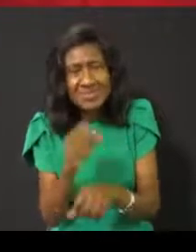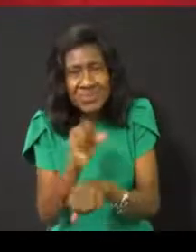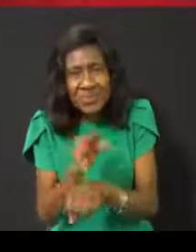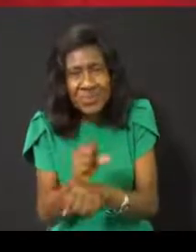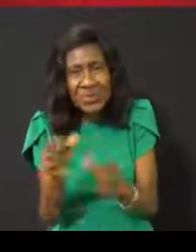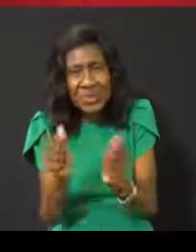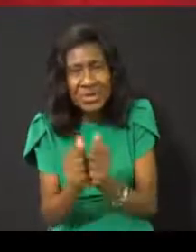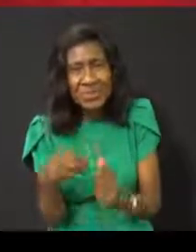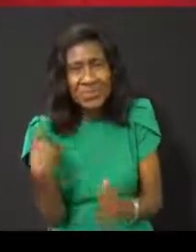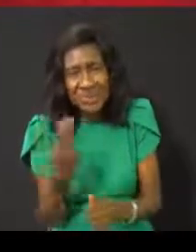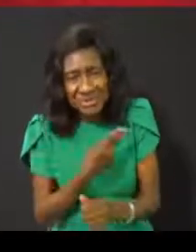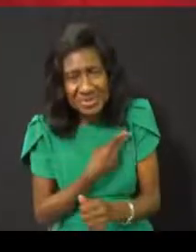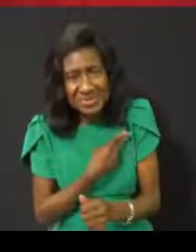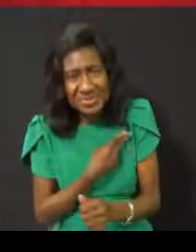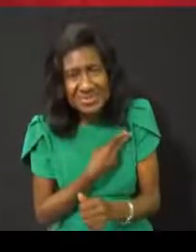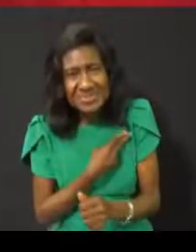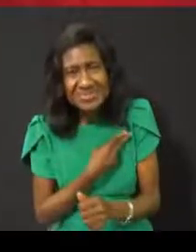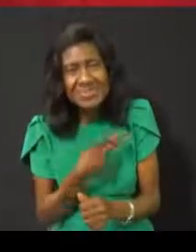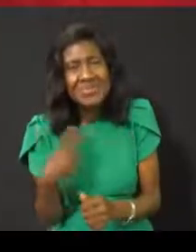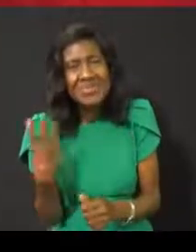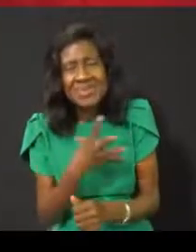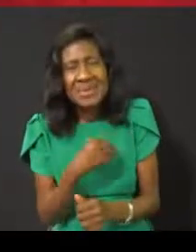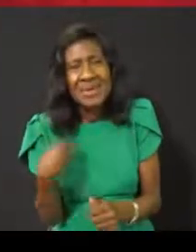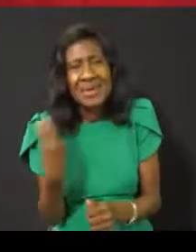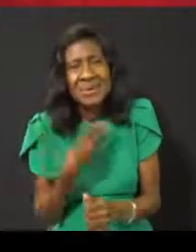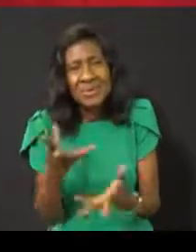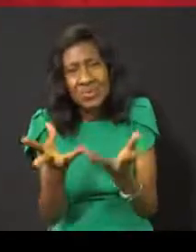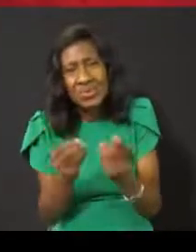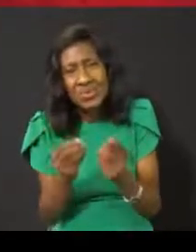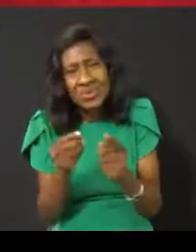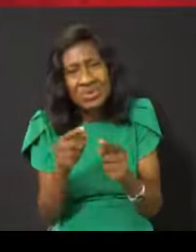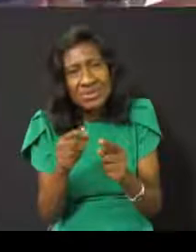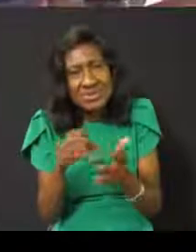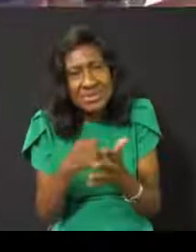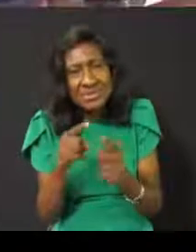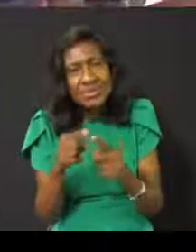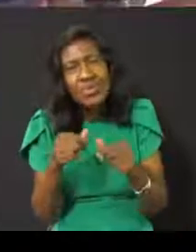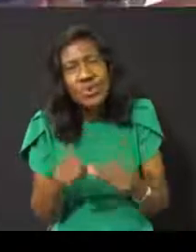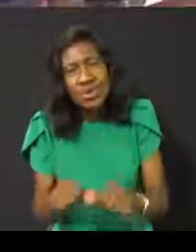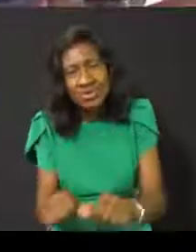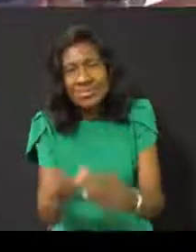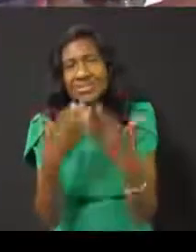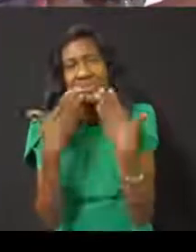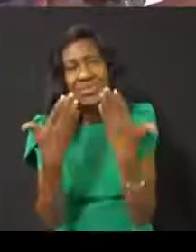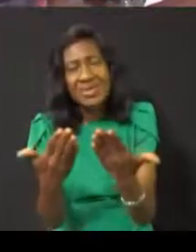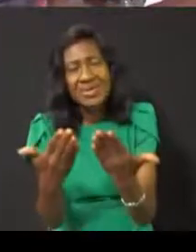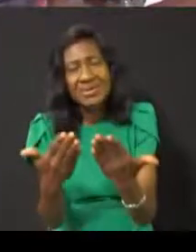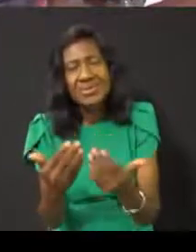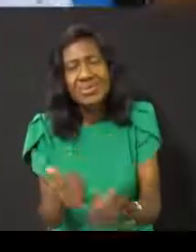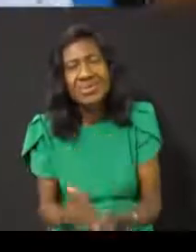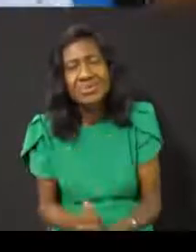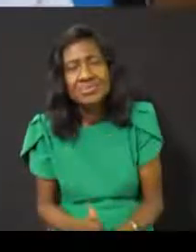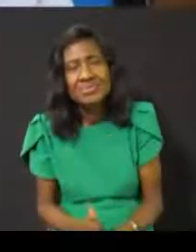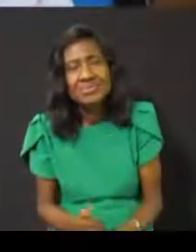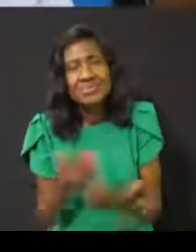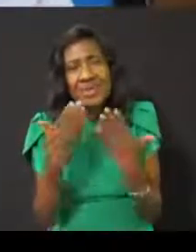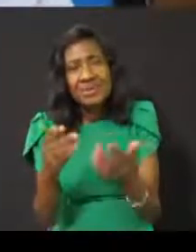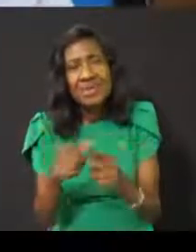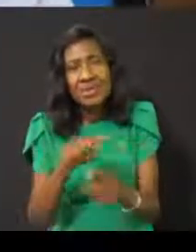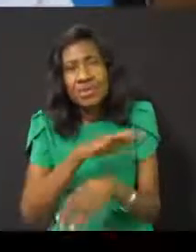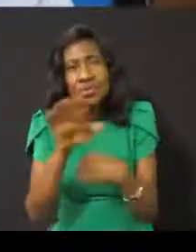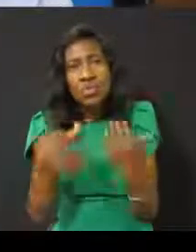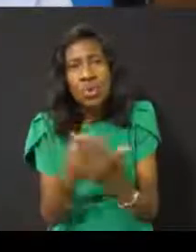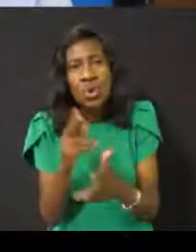but also telling us when we get it right. And we want that engagement to continue. So thank you very much. Thank you very much, Deputy Governor. And thank you to all